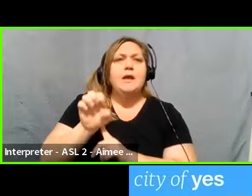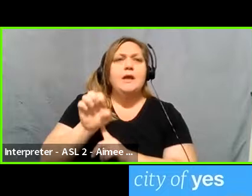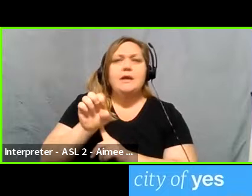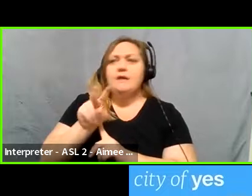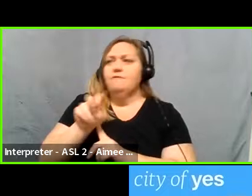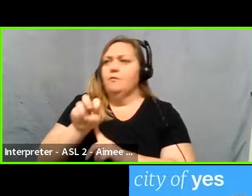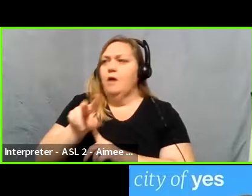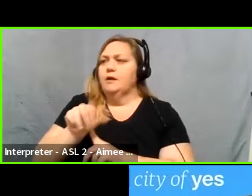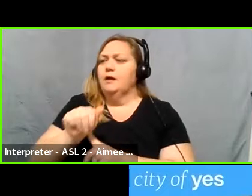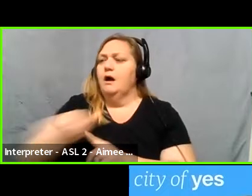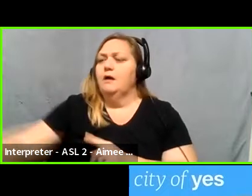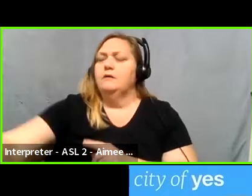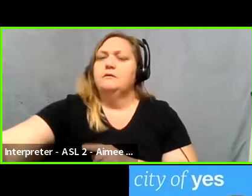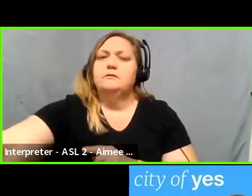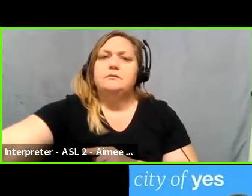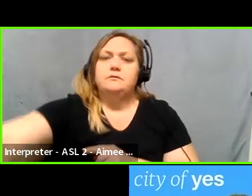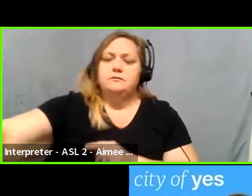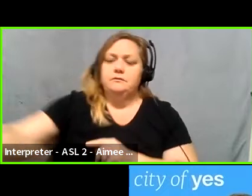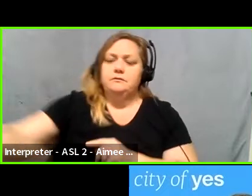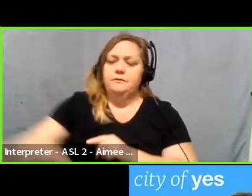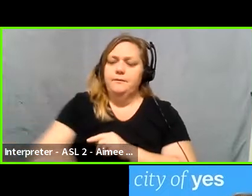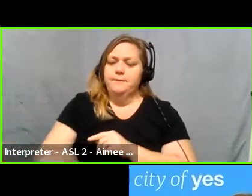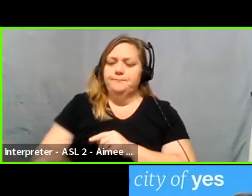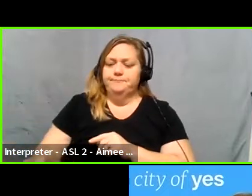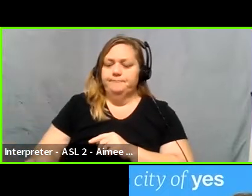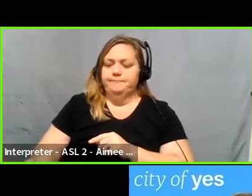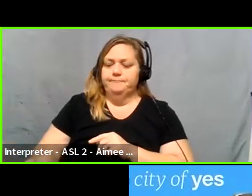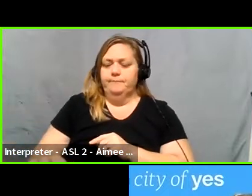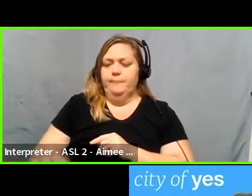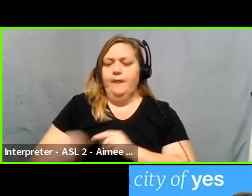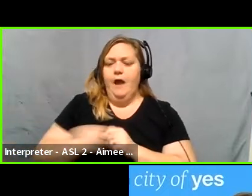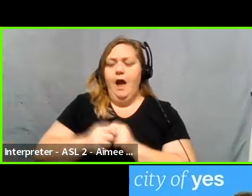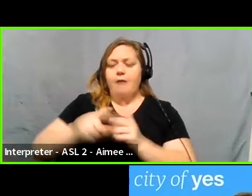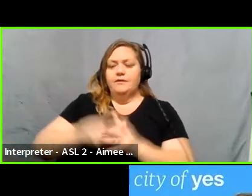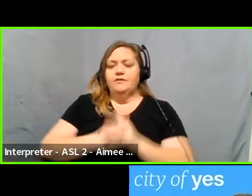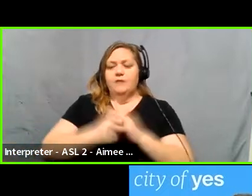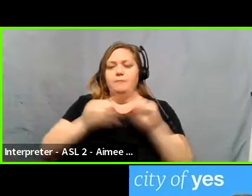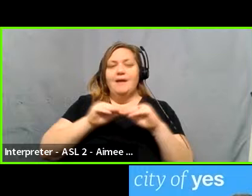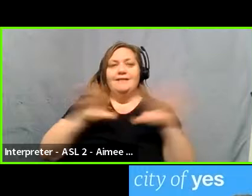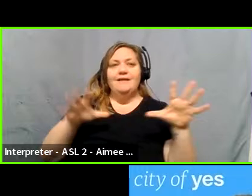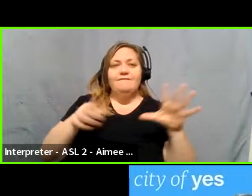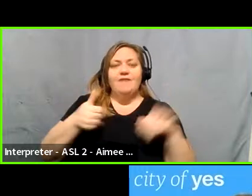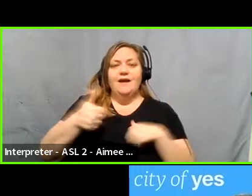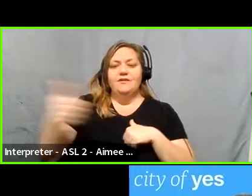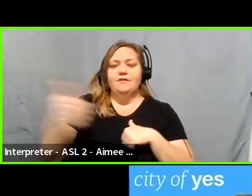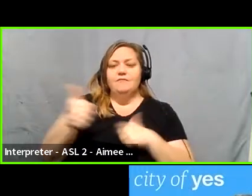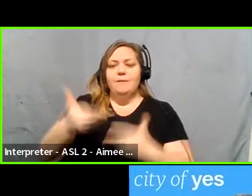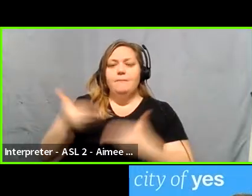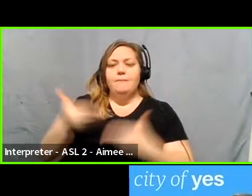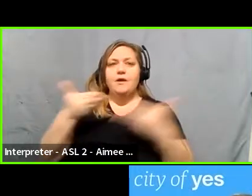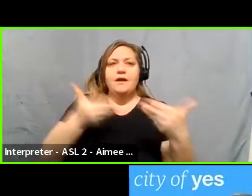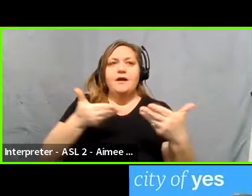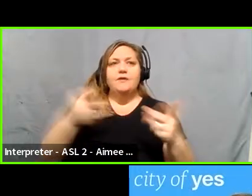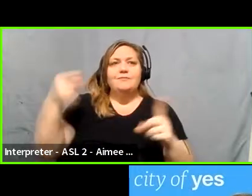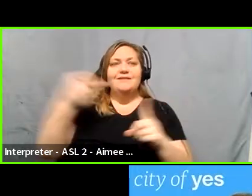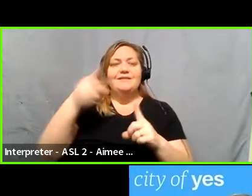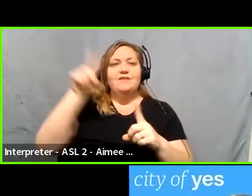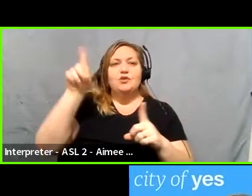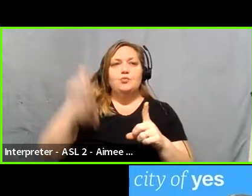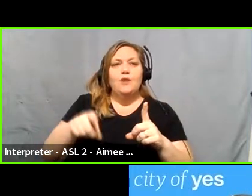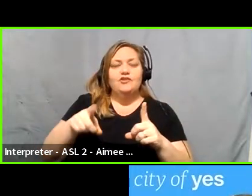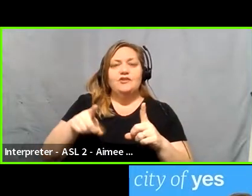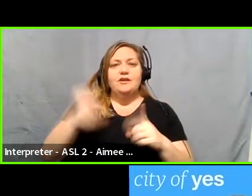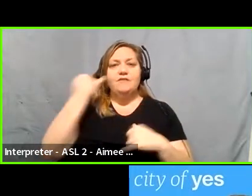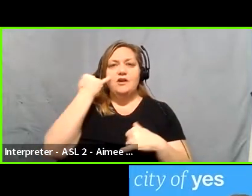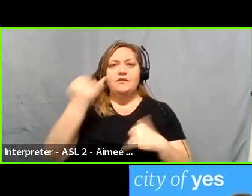you. Sure. Yeah. I'm going to start by clarifying the transit oriented development proposal because you had some specific questions about your understanding of the proposal